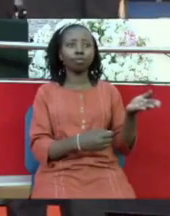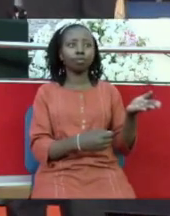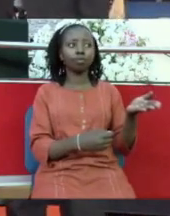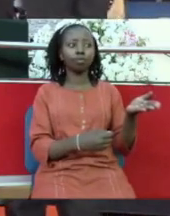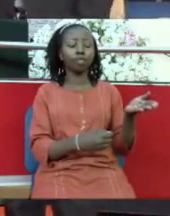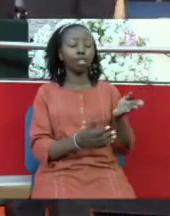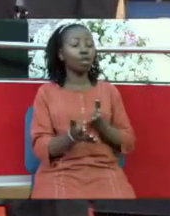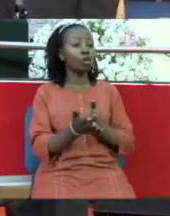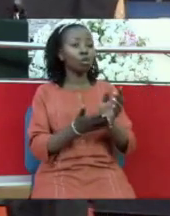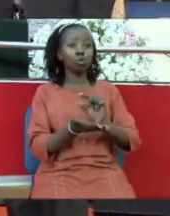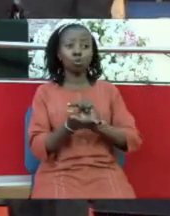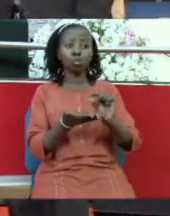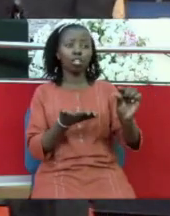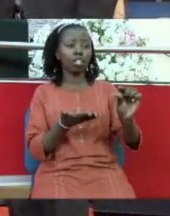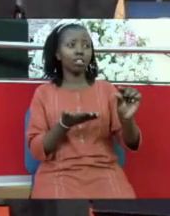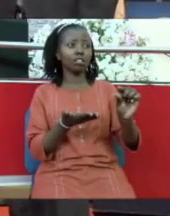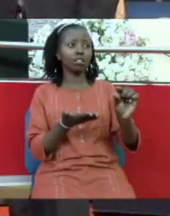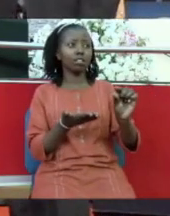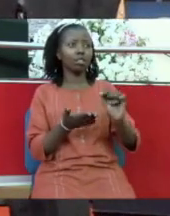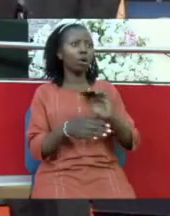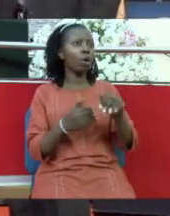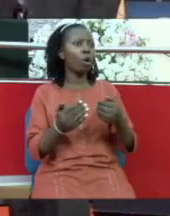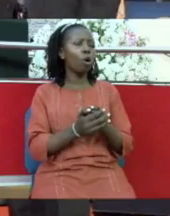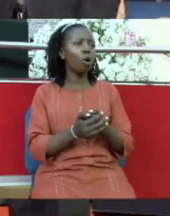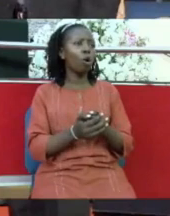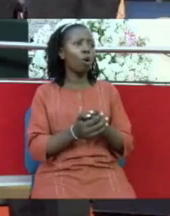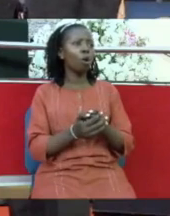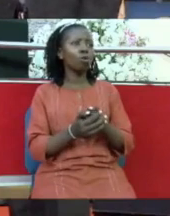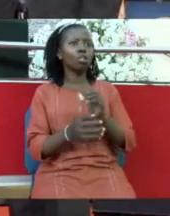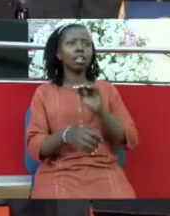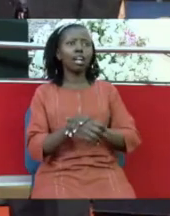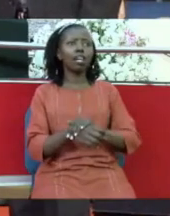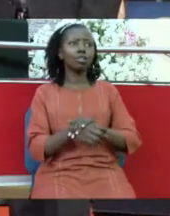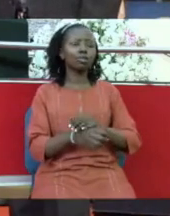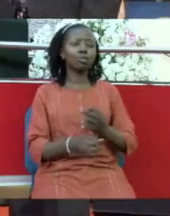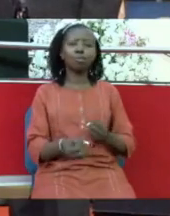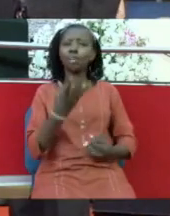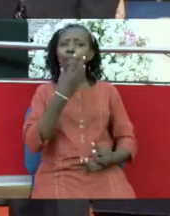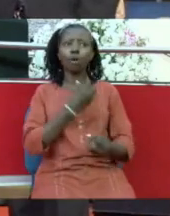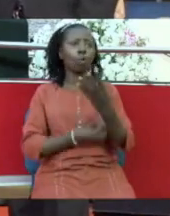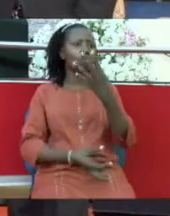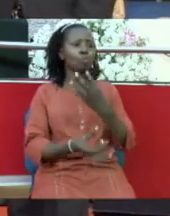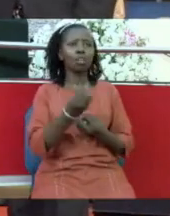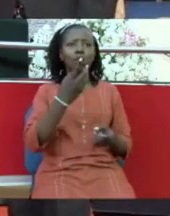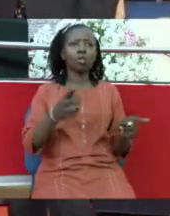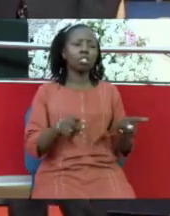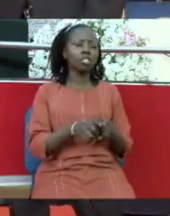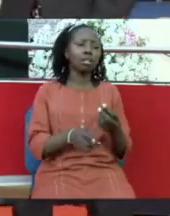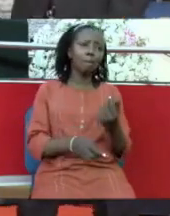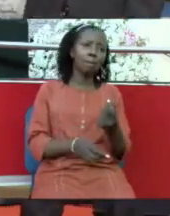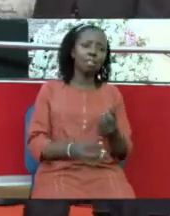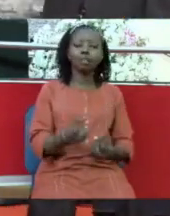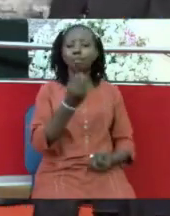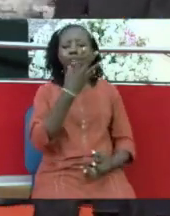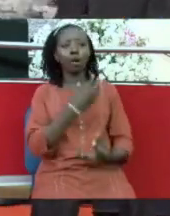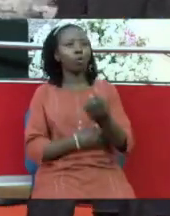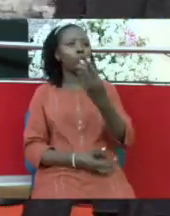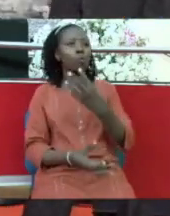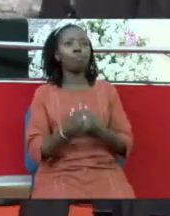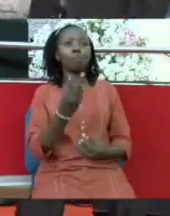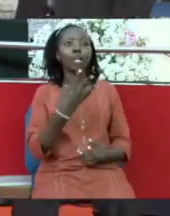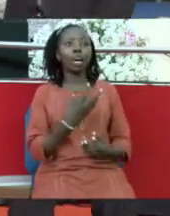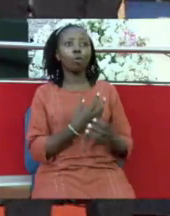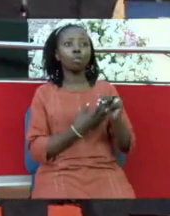by God's grace actually we received miracles, great financial miracles. Na kwa neema yake Mwenyezi Mungu tukapokea miujiza wa